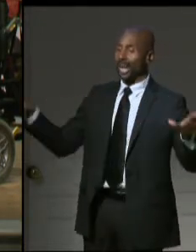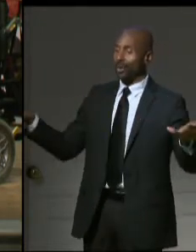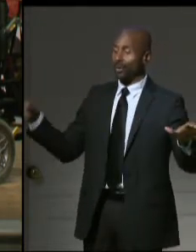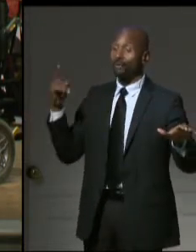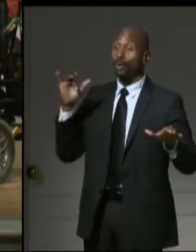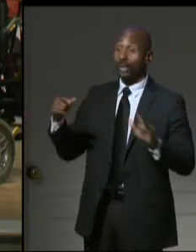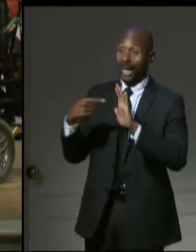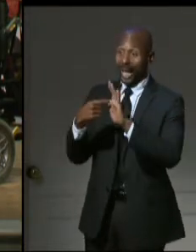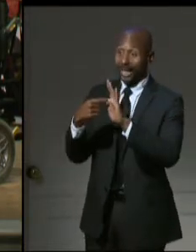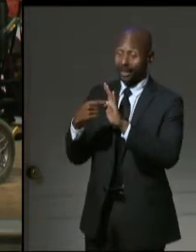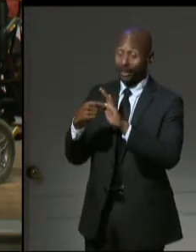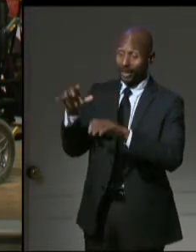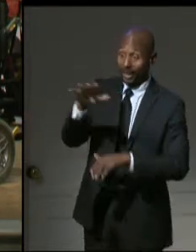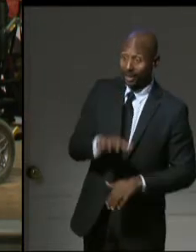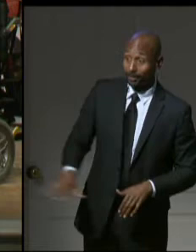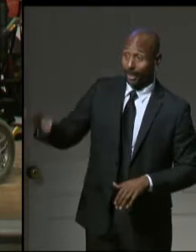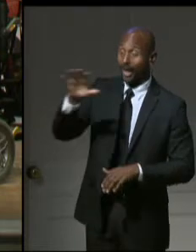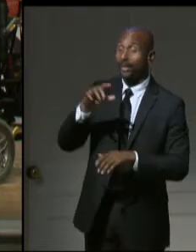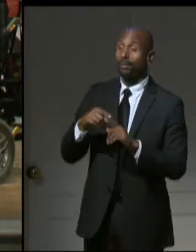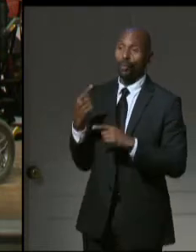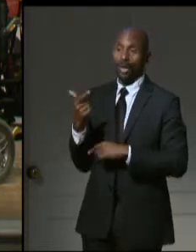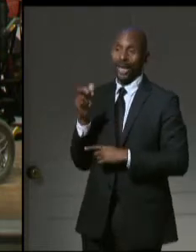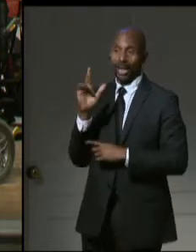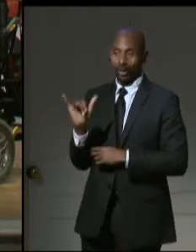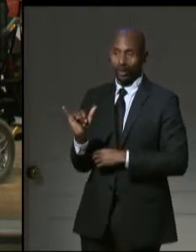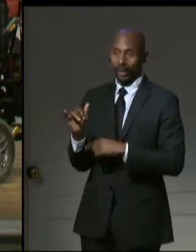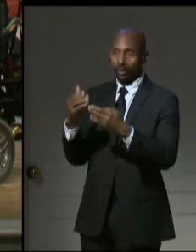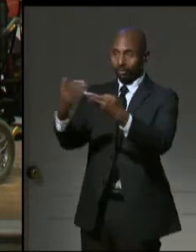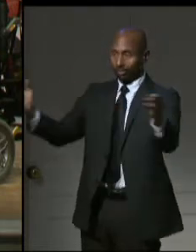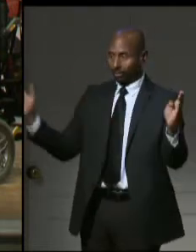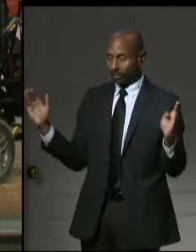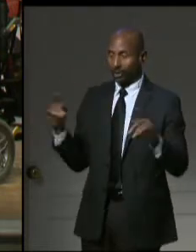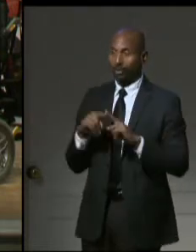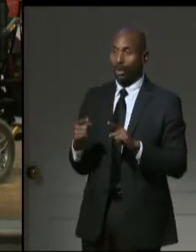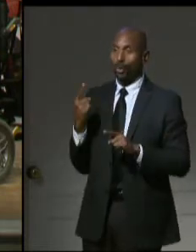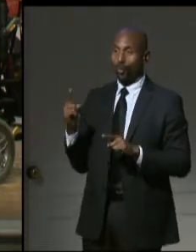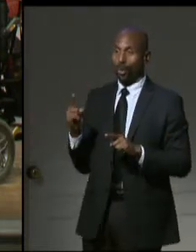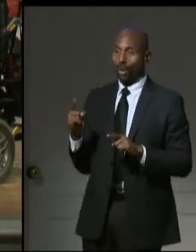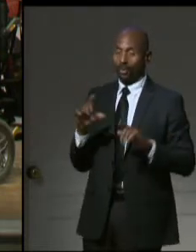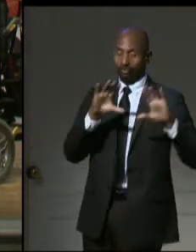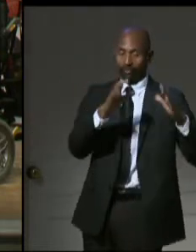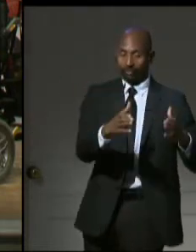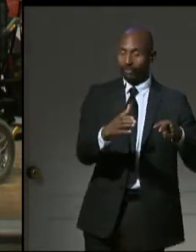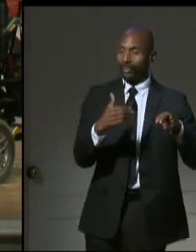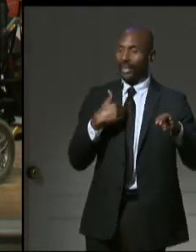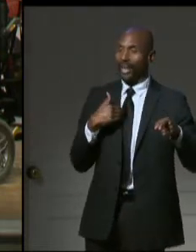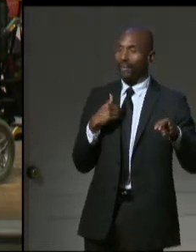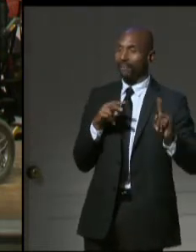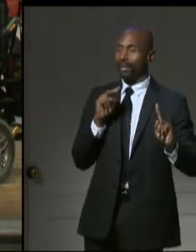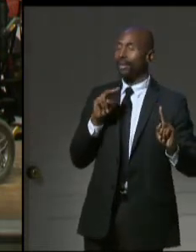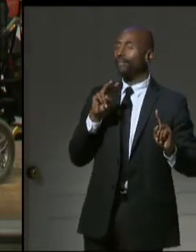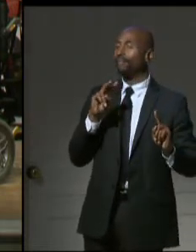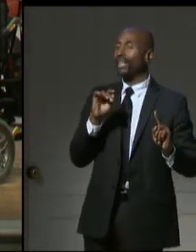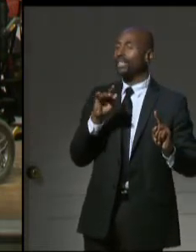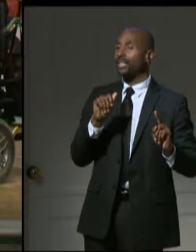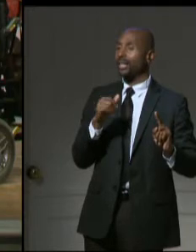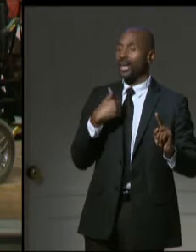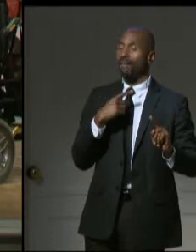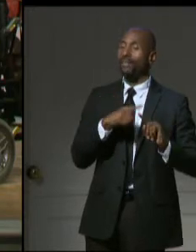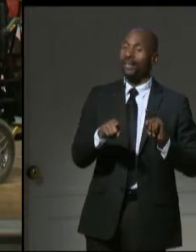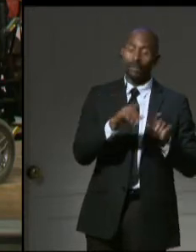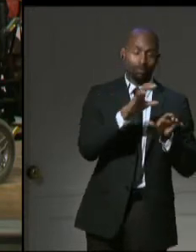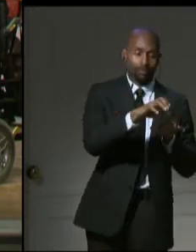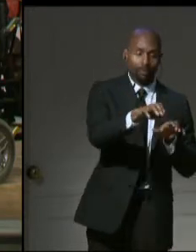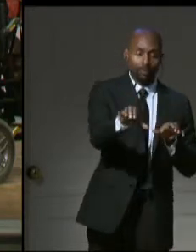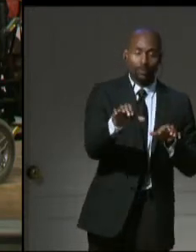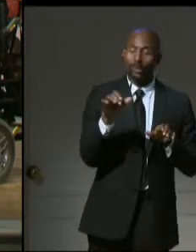space. Oh, I see. So it's in one gallery, and on one side there's a vista, and it's got different stations where you can like fly a